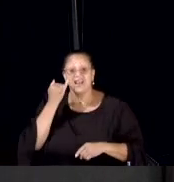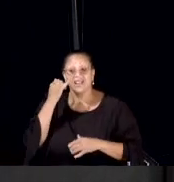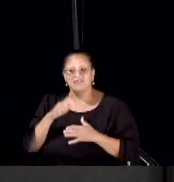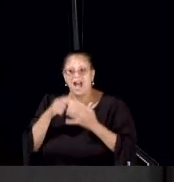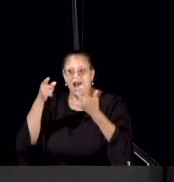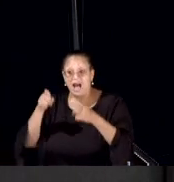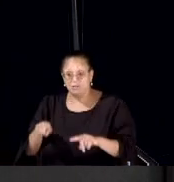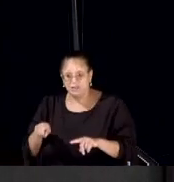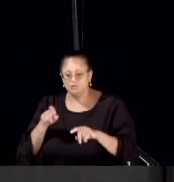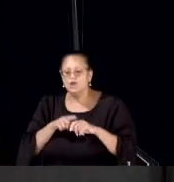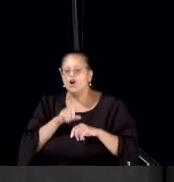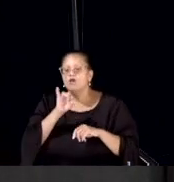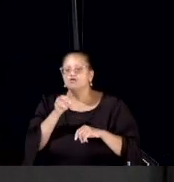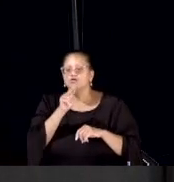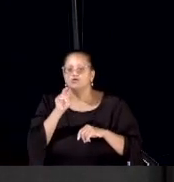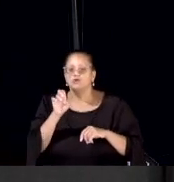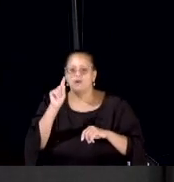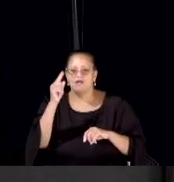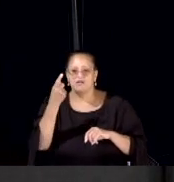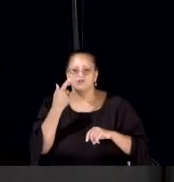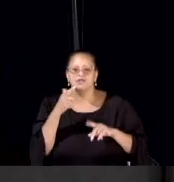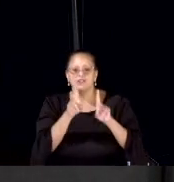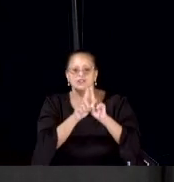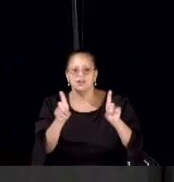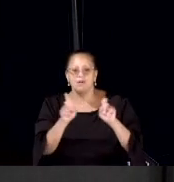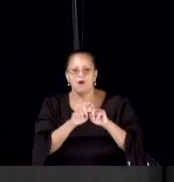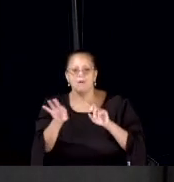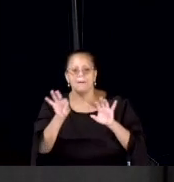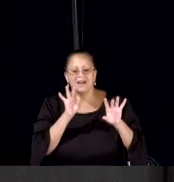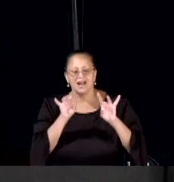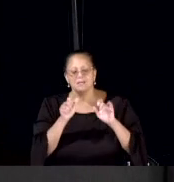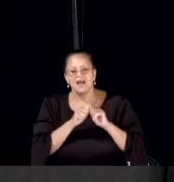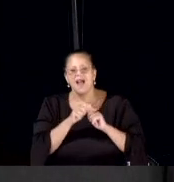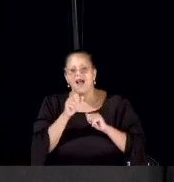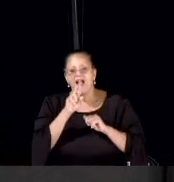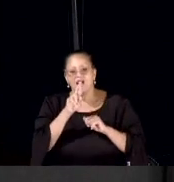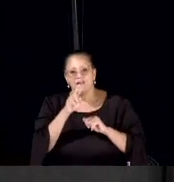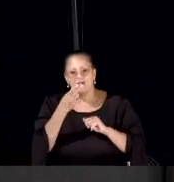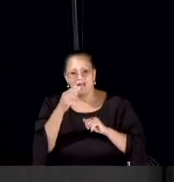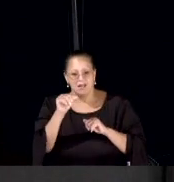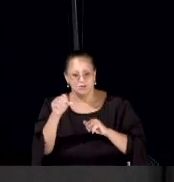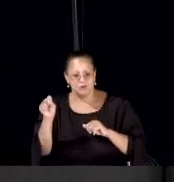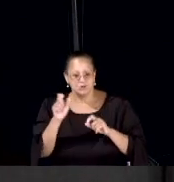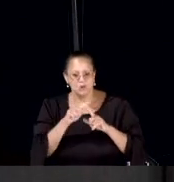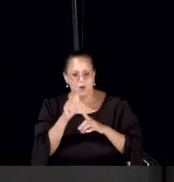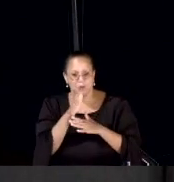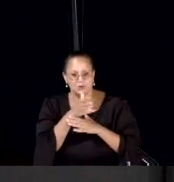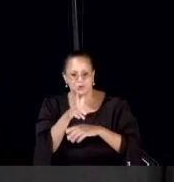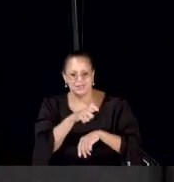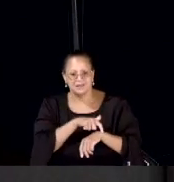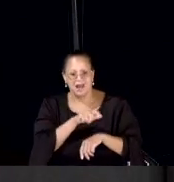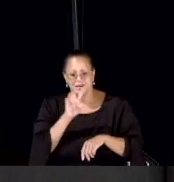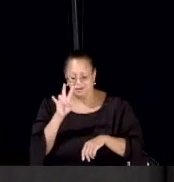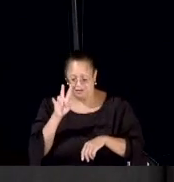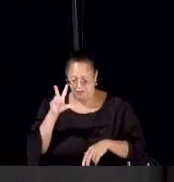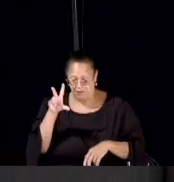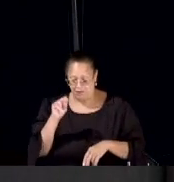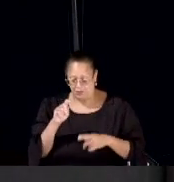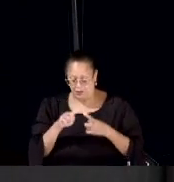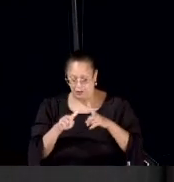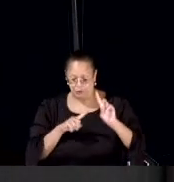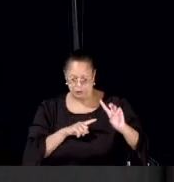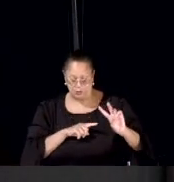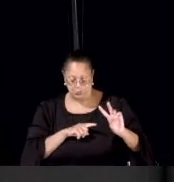Thursday, June 1st at River Hill High School between 7:30 a.m. and 2 p.m. Following the ceremony, we ask